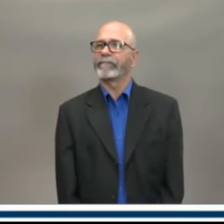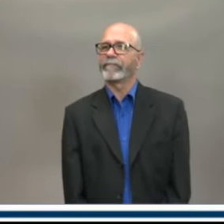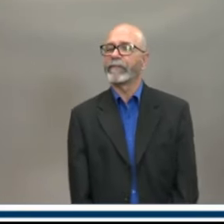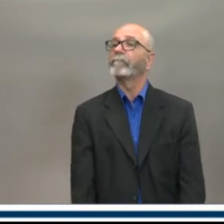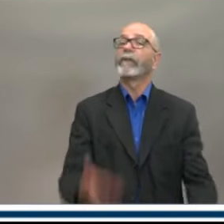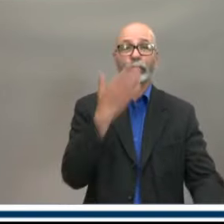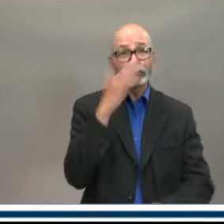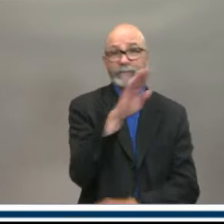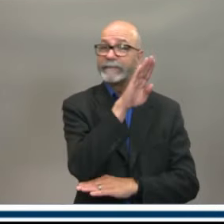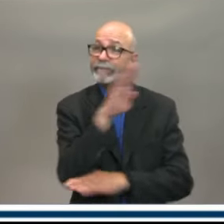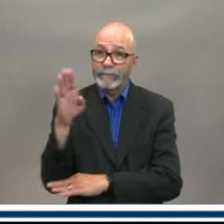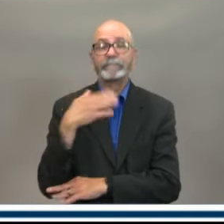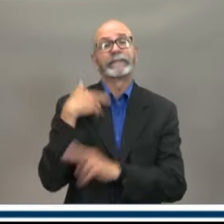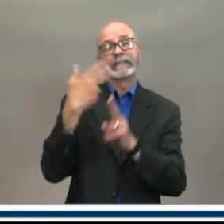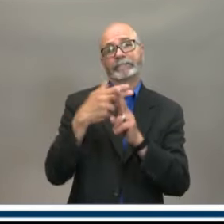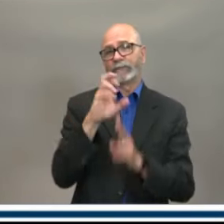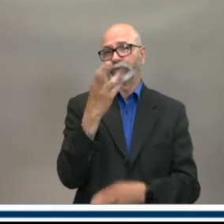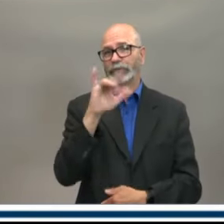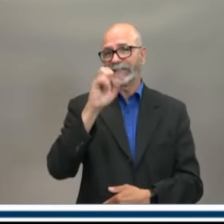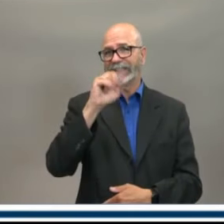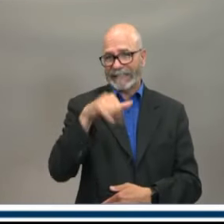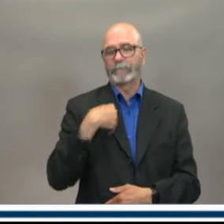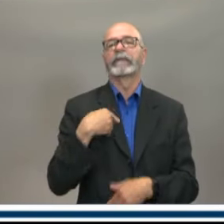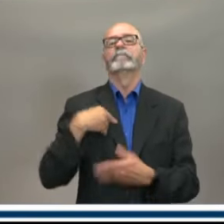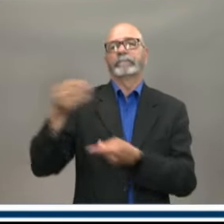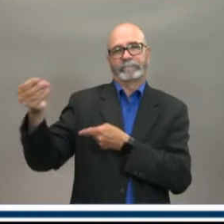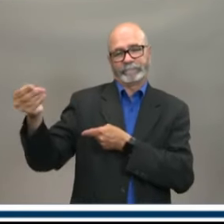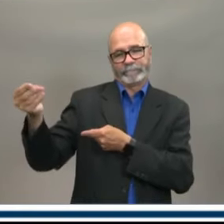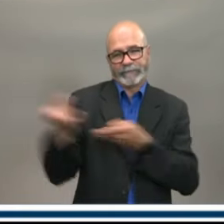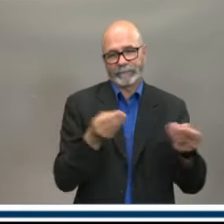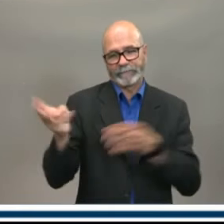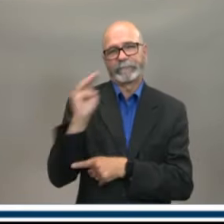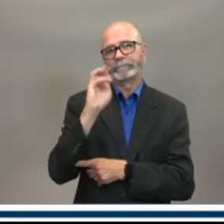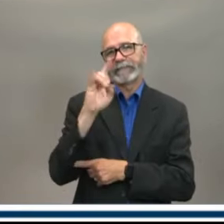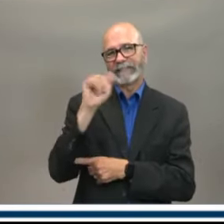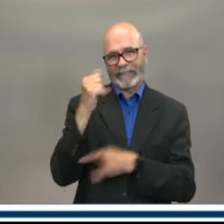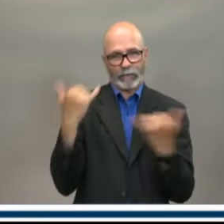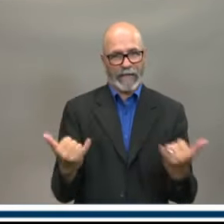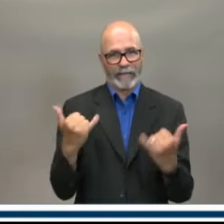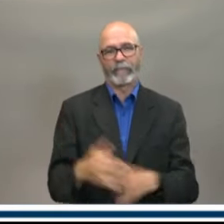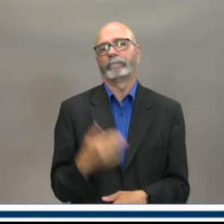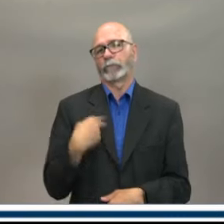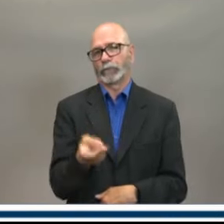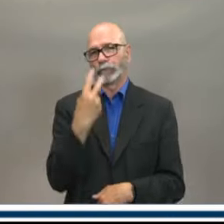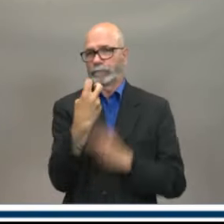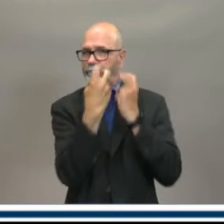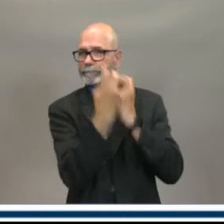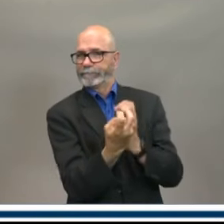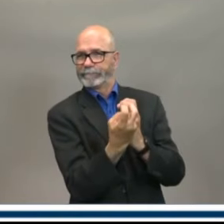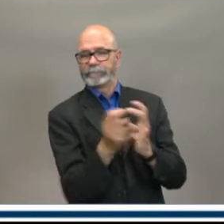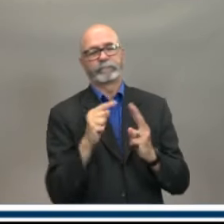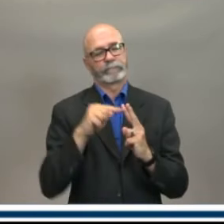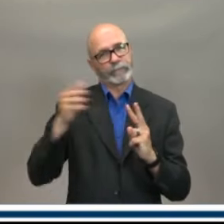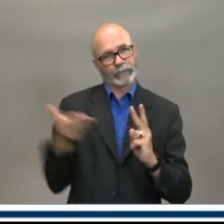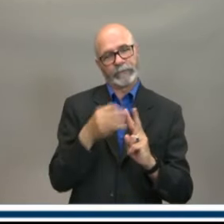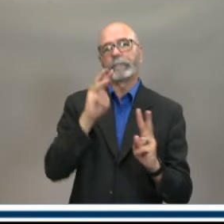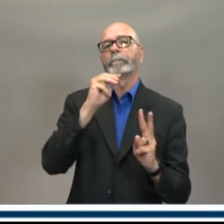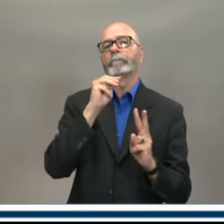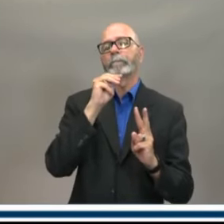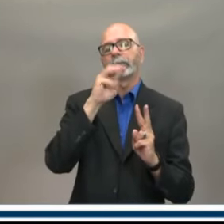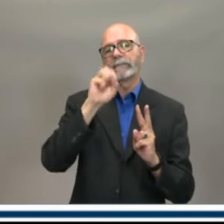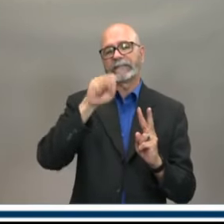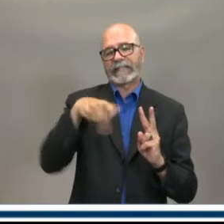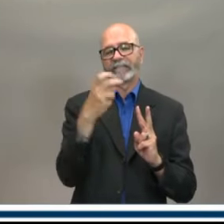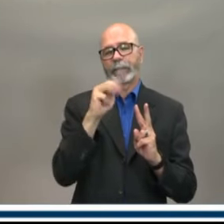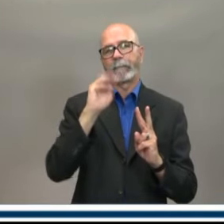Good afternoon. My name is Chrissy Matheson, and I'll be your moderator for today's press briefing. Before we begin, I'd like to introduce the Premier of Nova Scotia, Stephen McNeil,